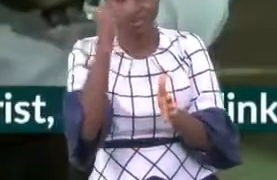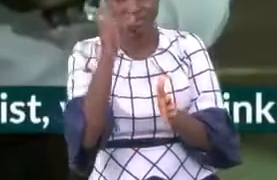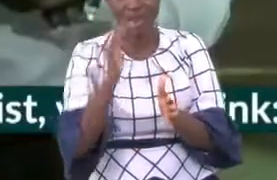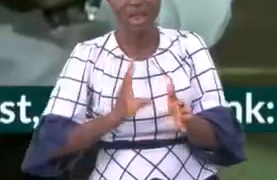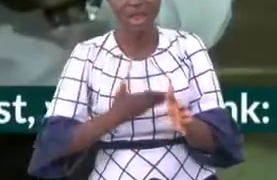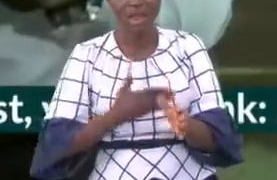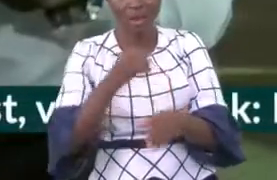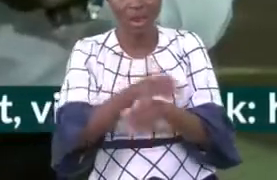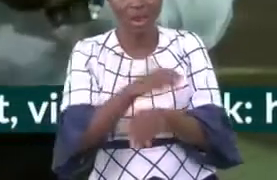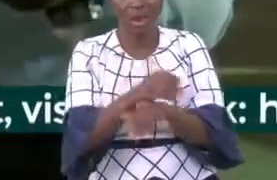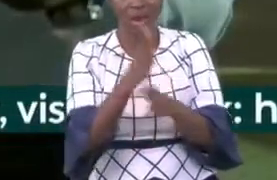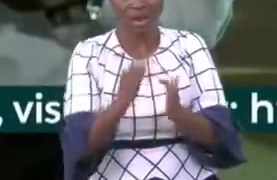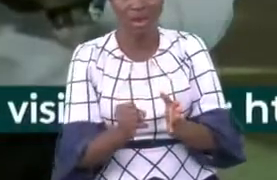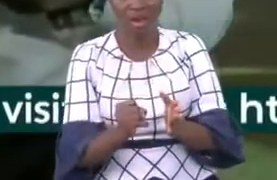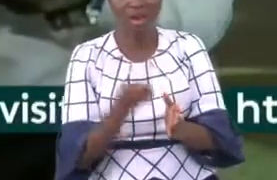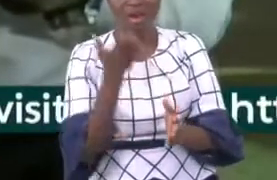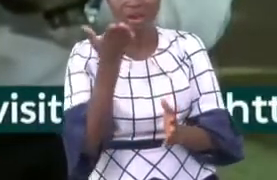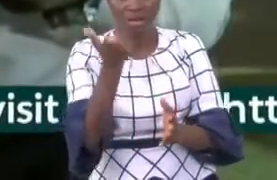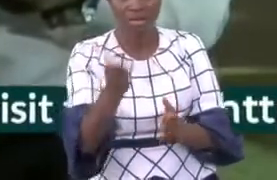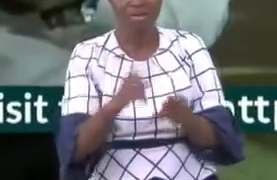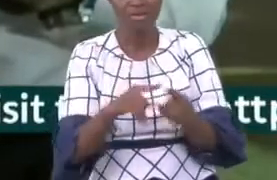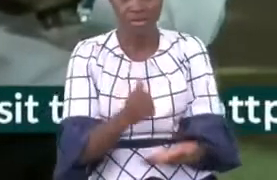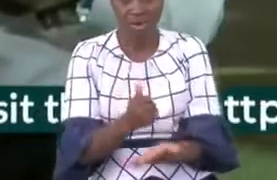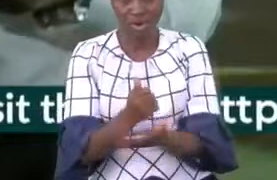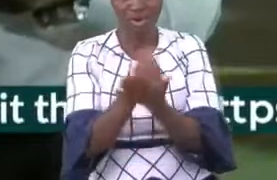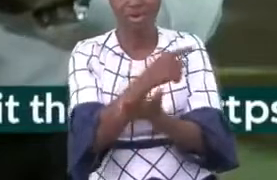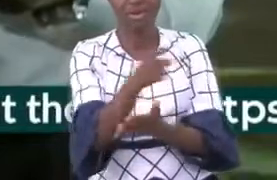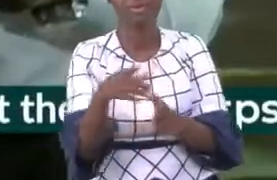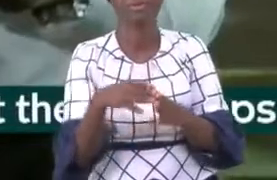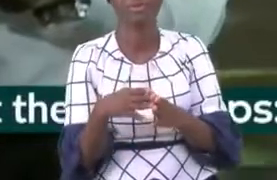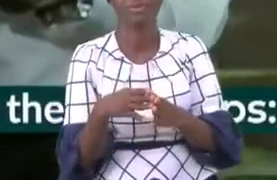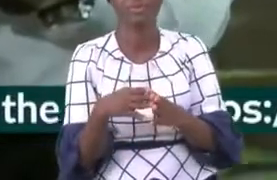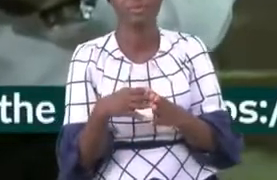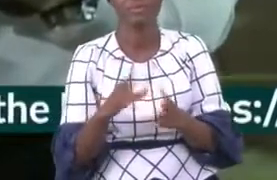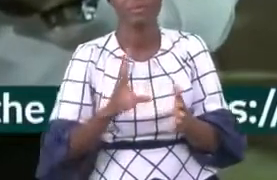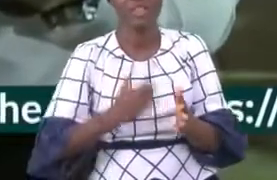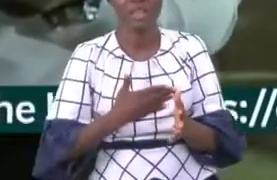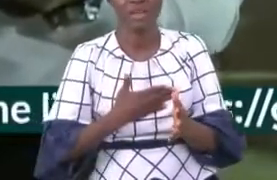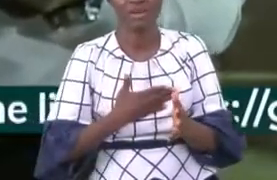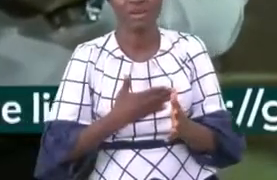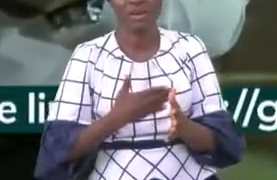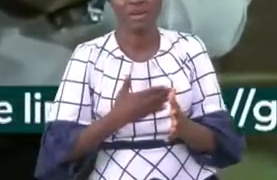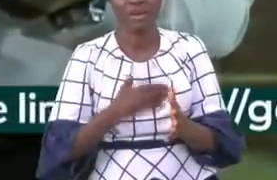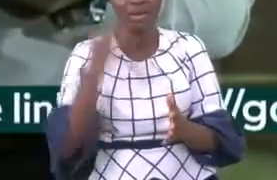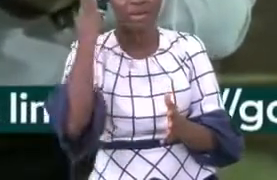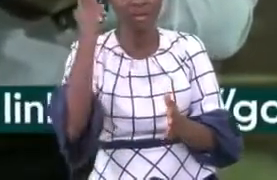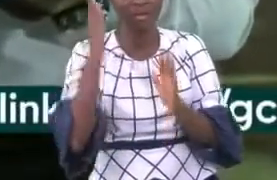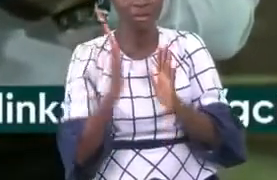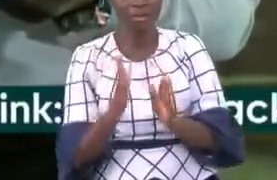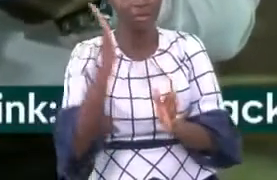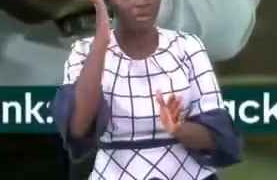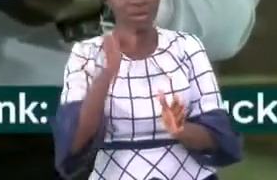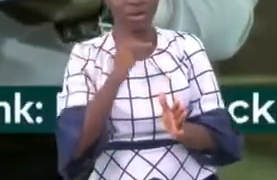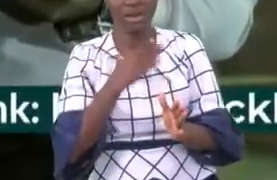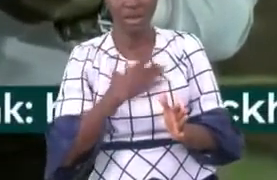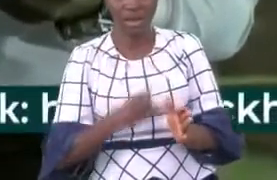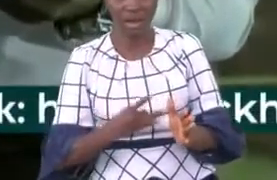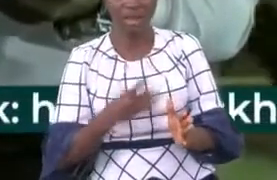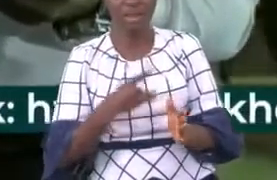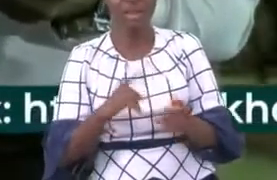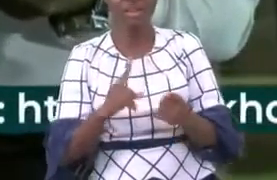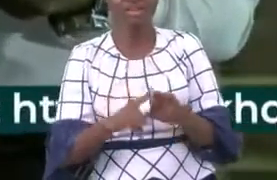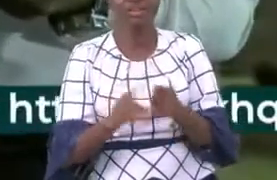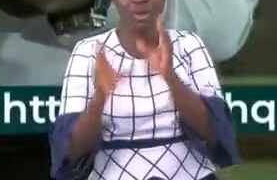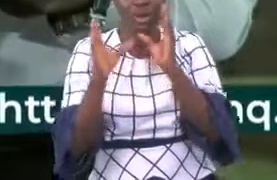Our father would like to communicate with you. That's why we are taking these details. Give the correct name. correct phone